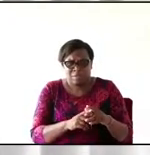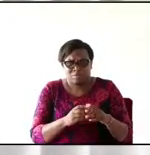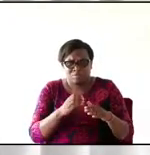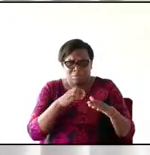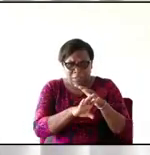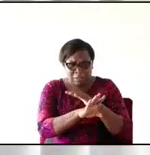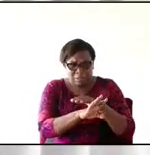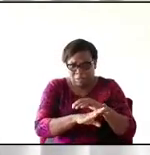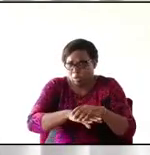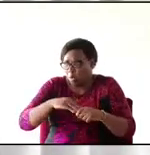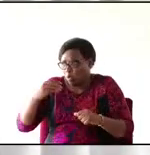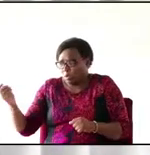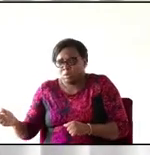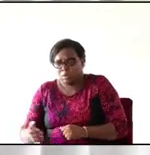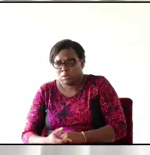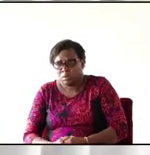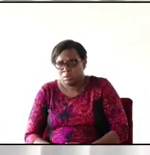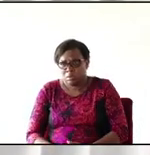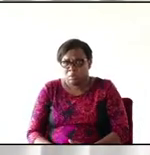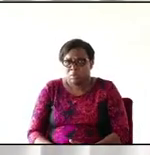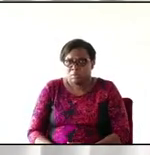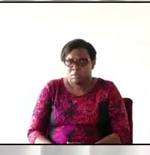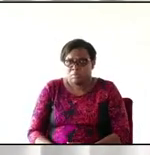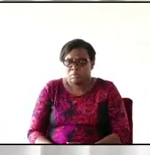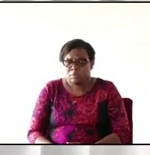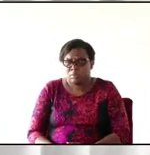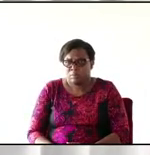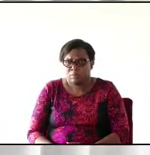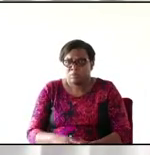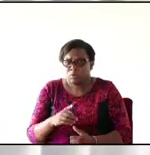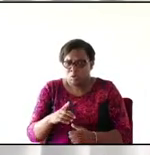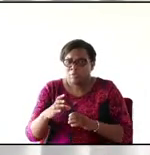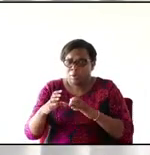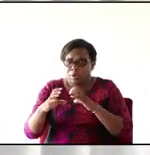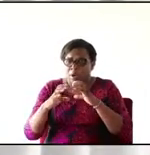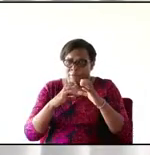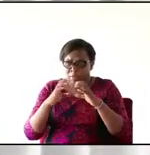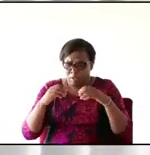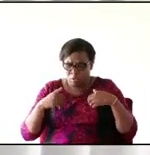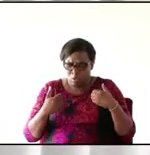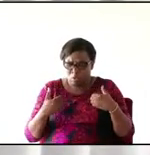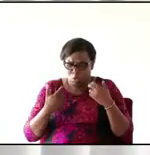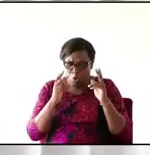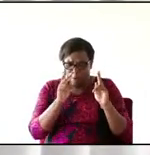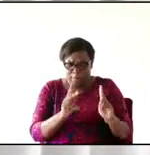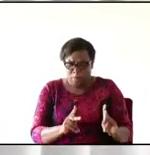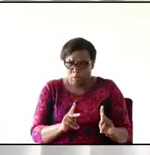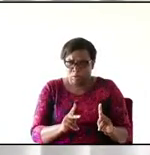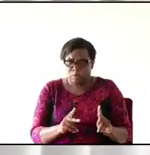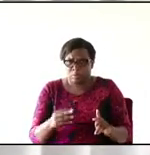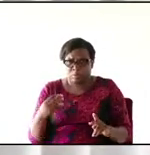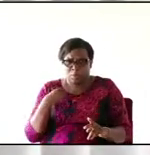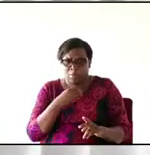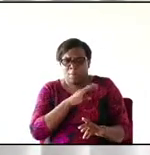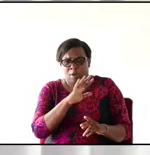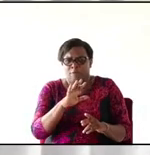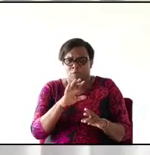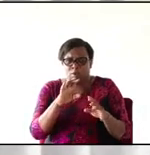run out. So let's broaden this. You're having a conversation as a young person with a member of your